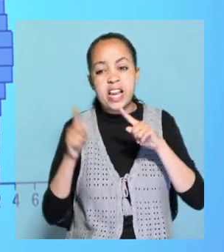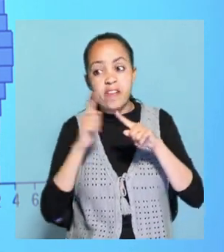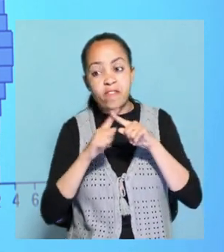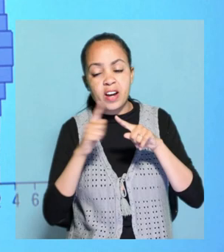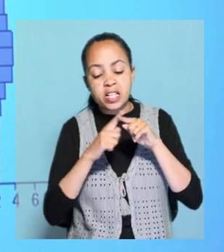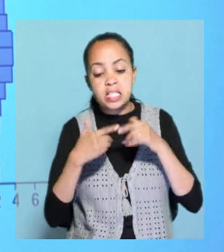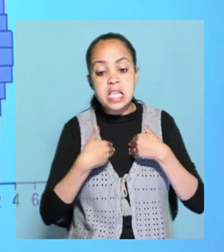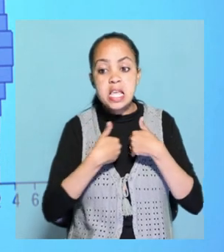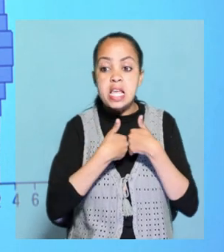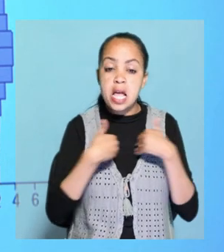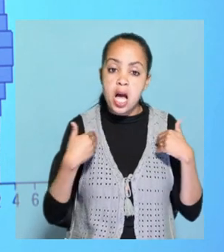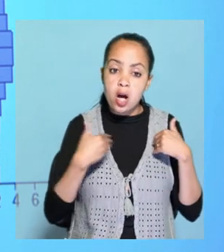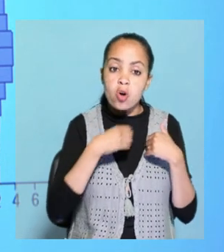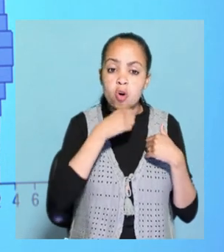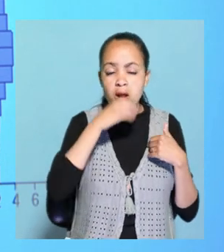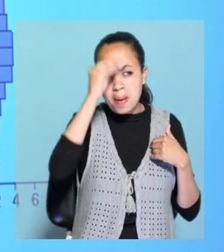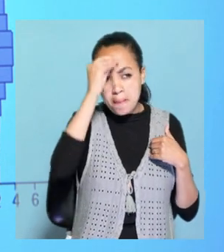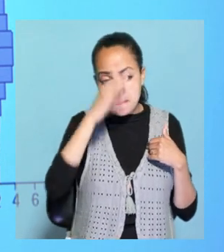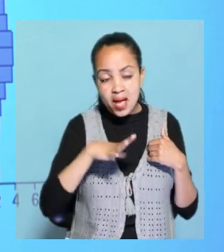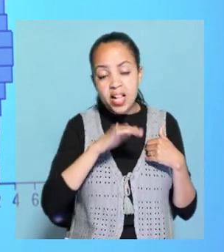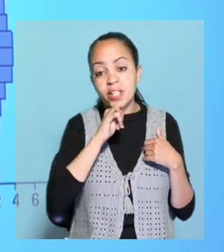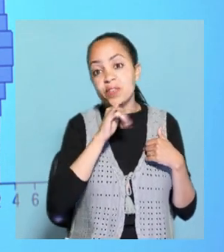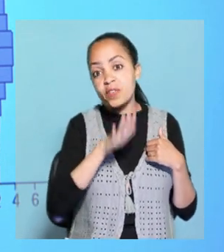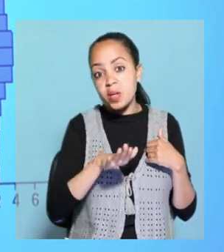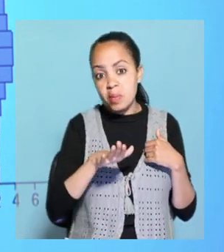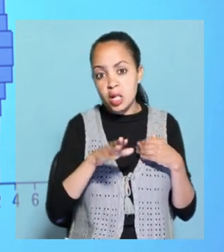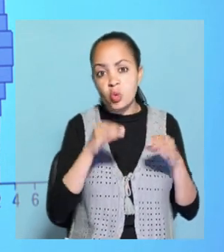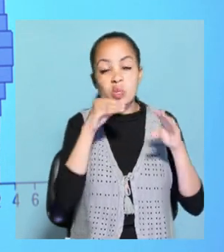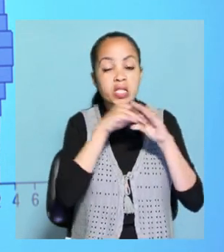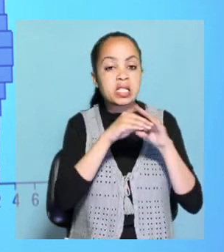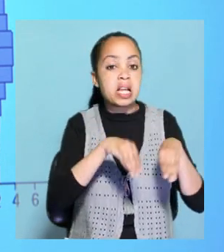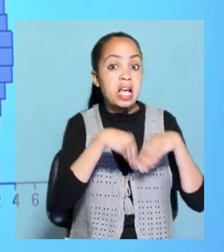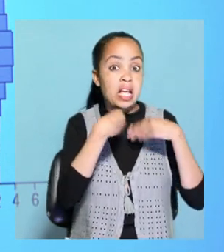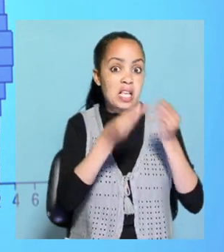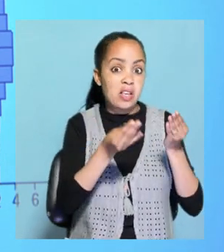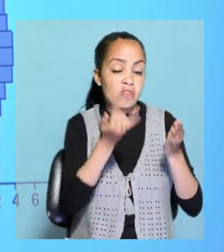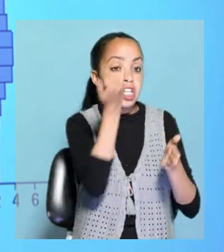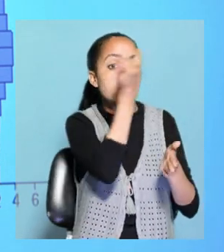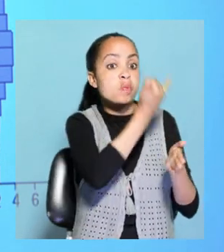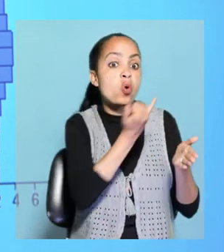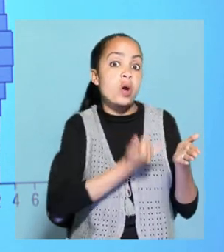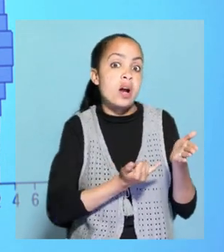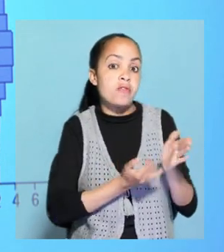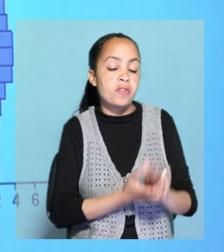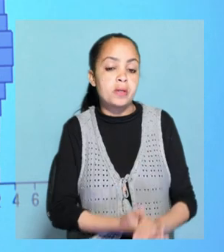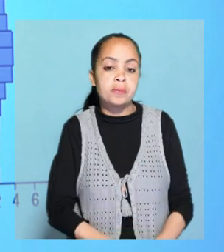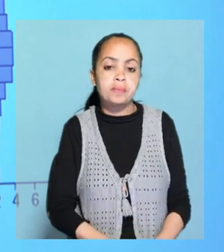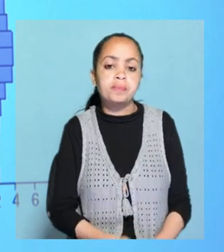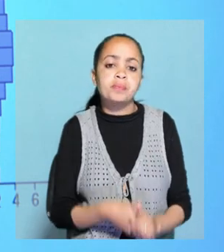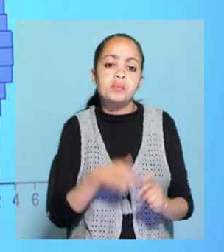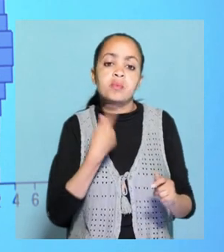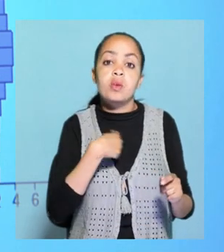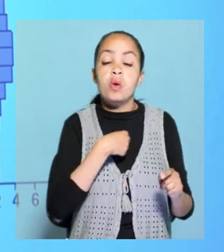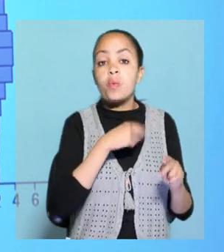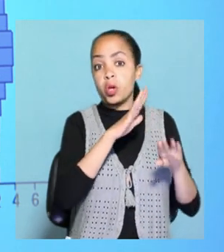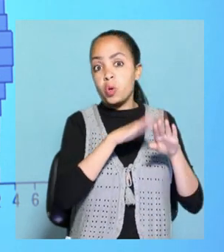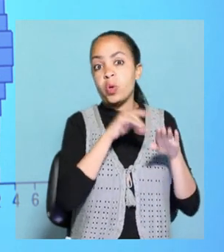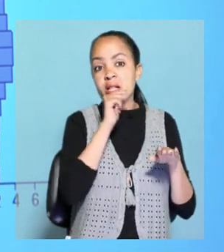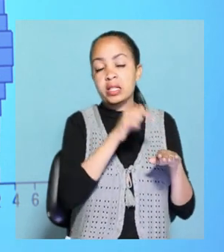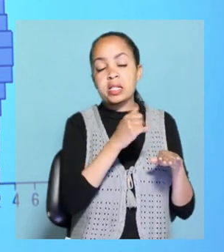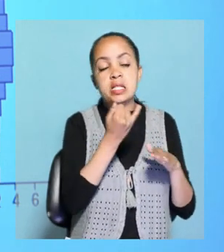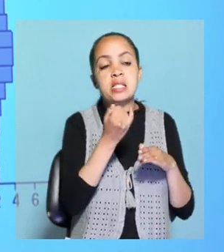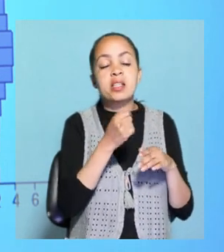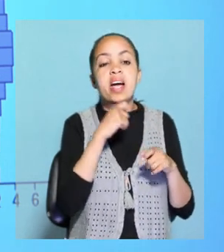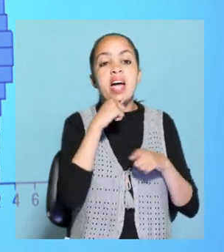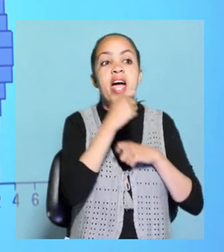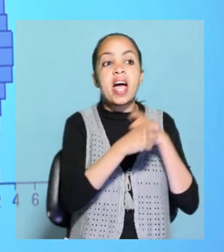between young old, male, female, within a given demographic tradition. We call this one is age